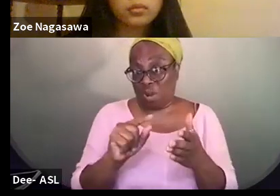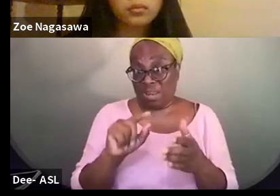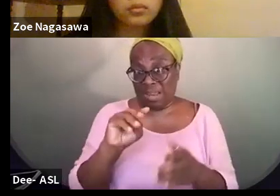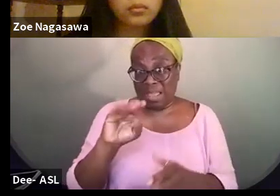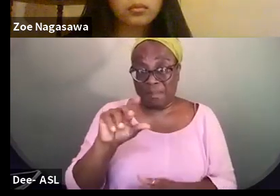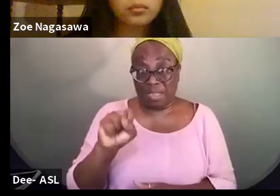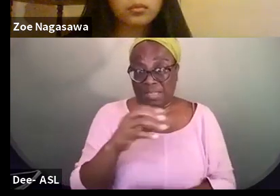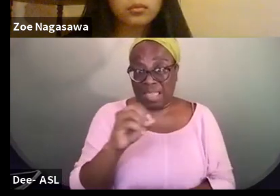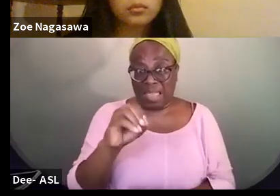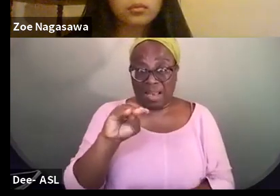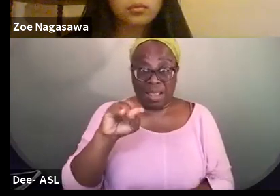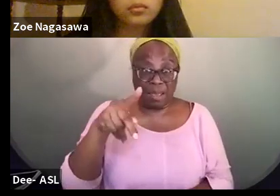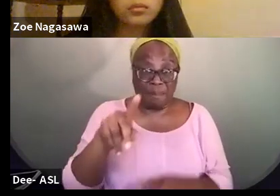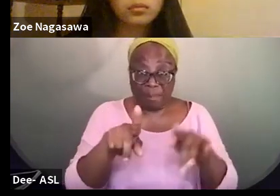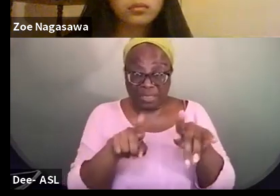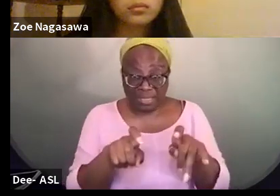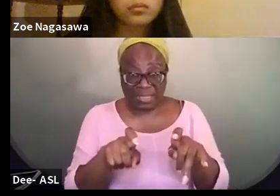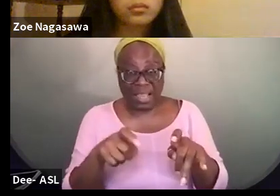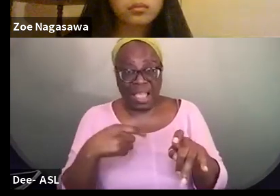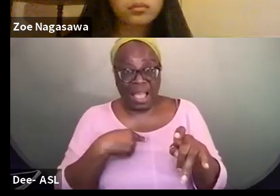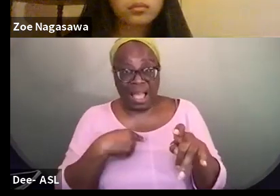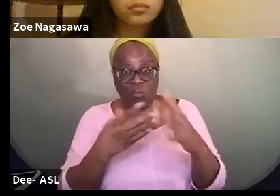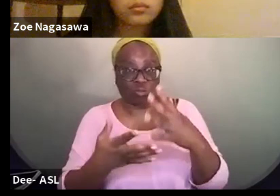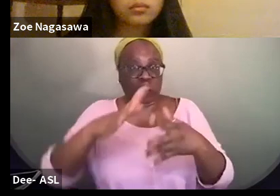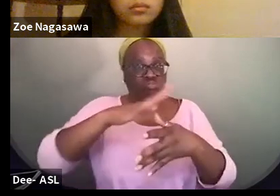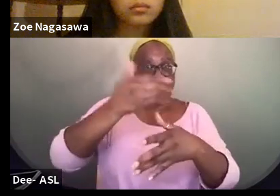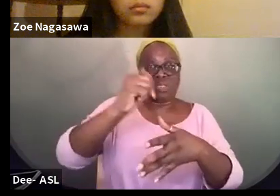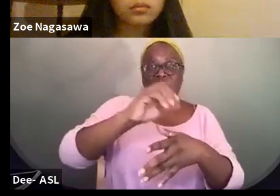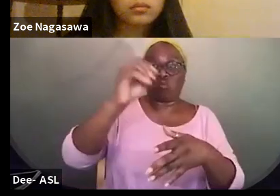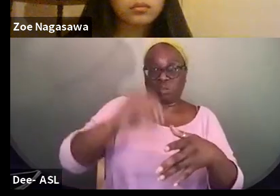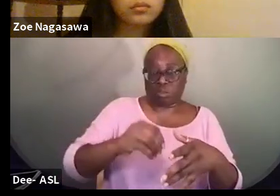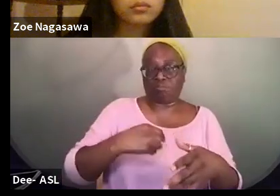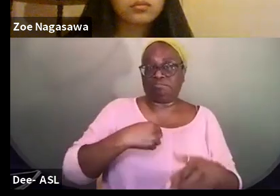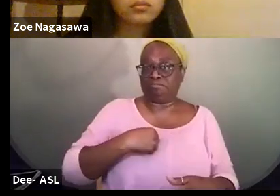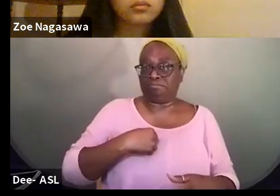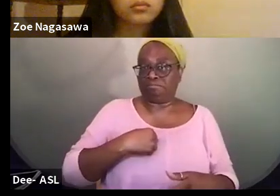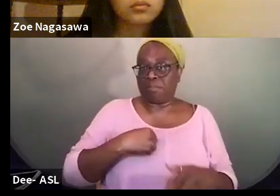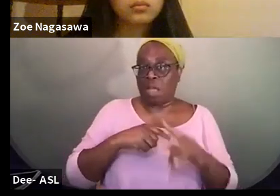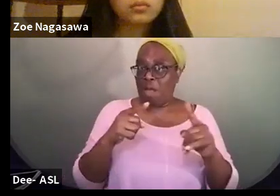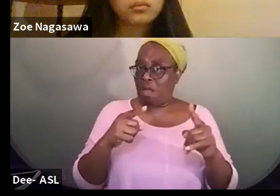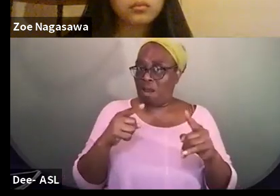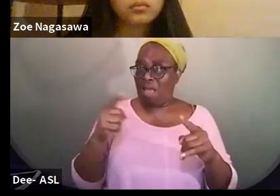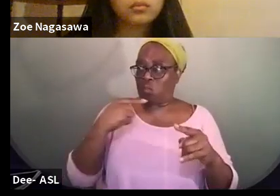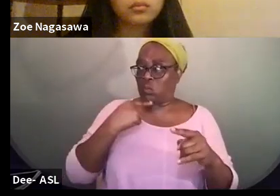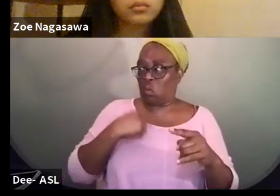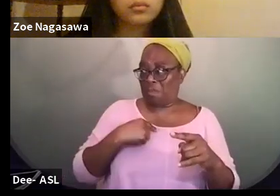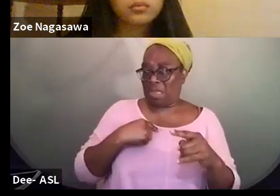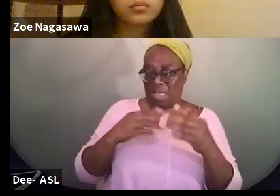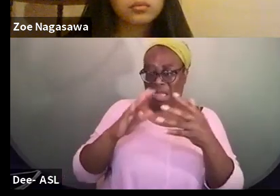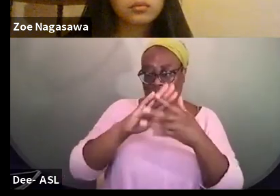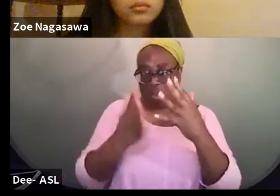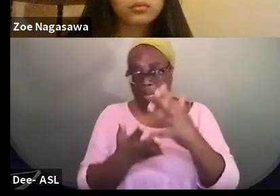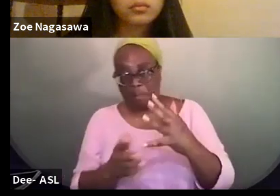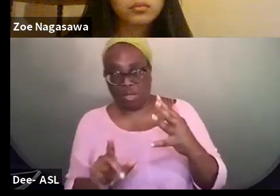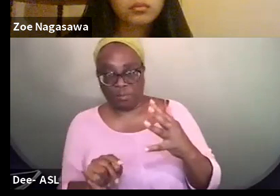MAP testing, I was among the top 10%. Yet I was informed that I was at the bottom 20% when the